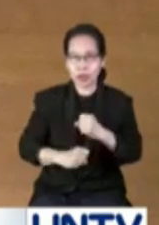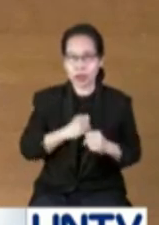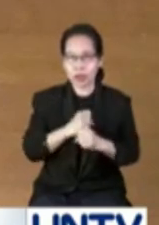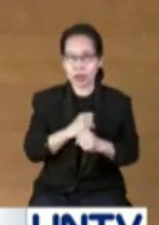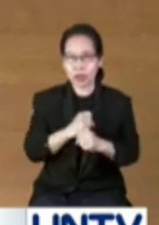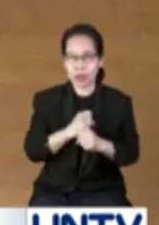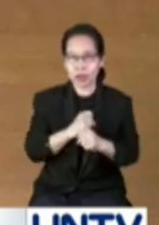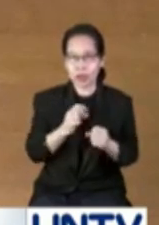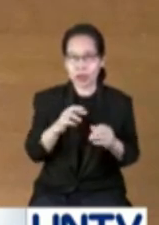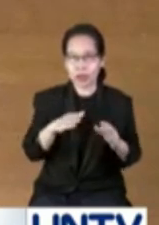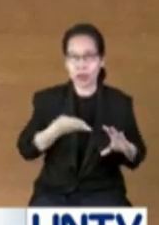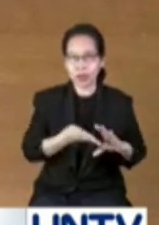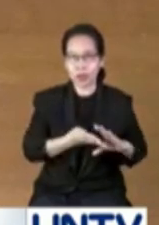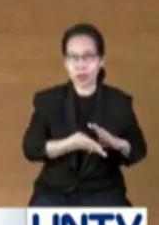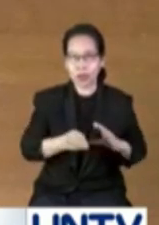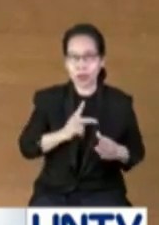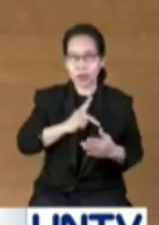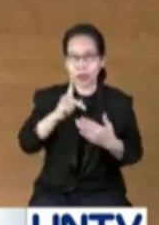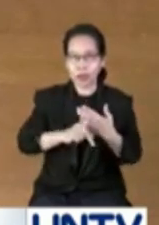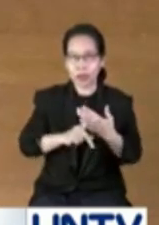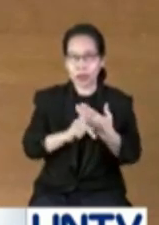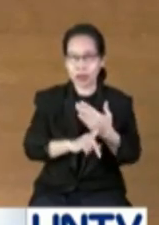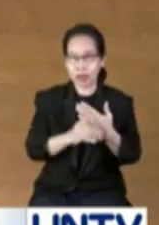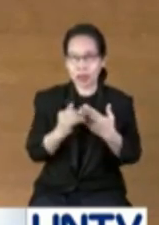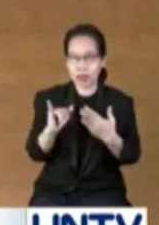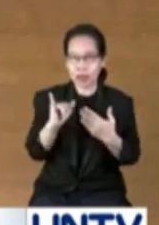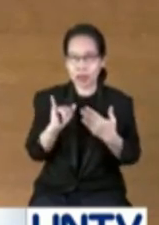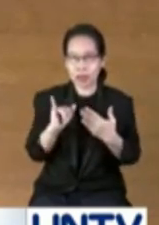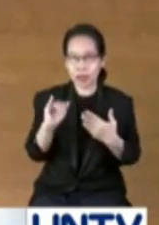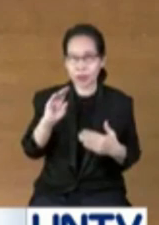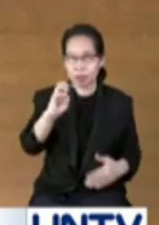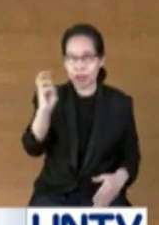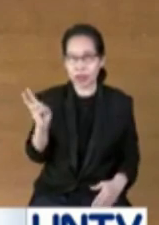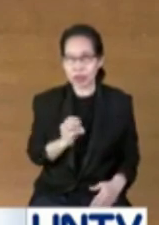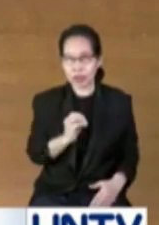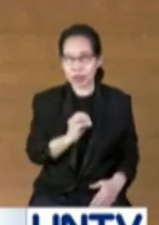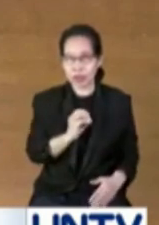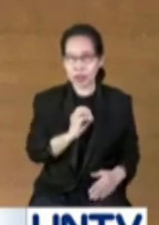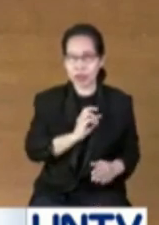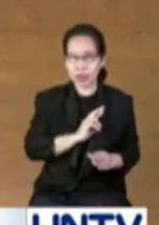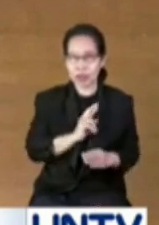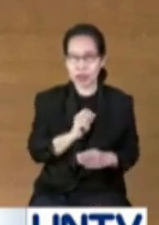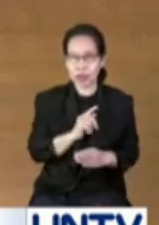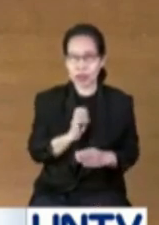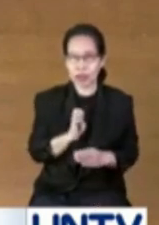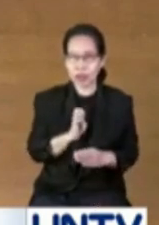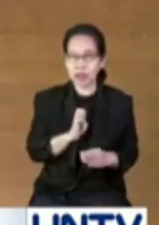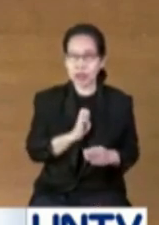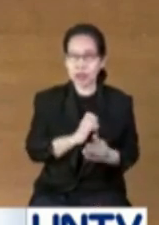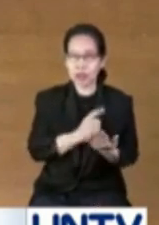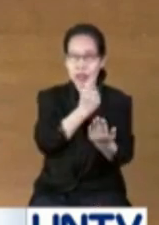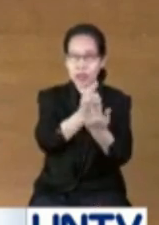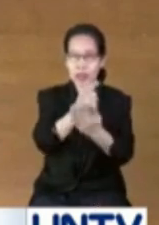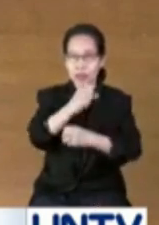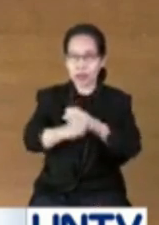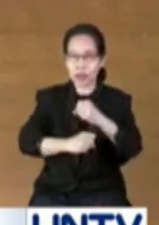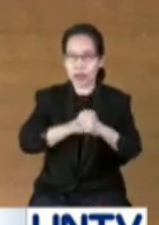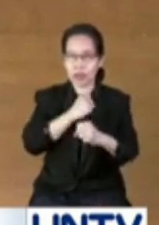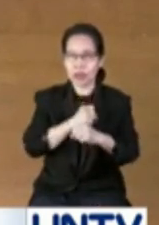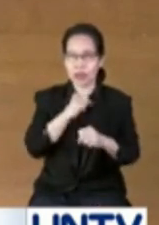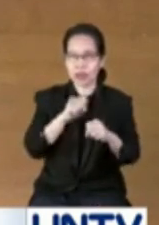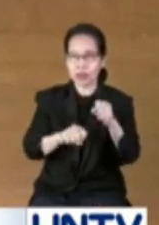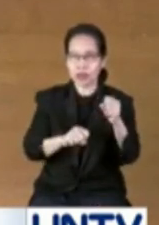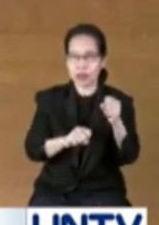a 6% overall growth rate, well within the range of our targets for the year. It is anchored on strong